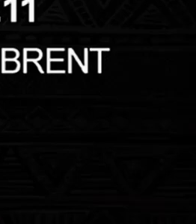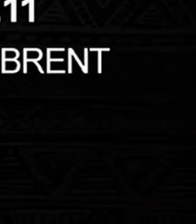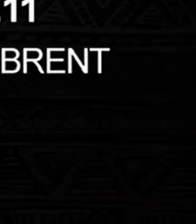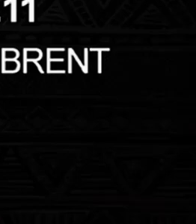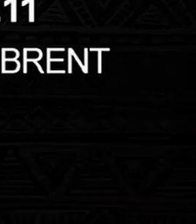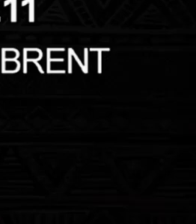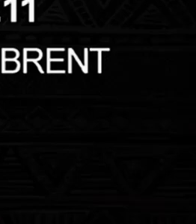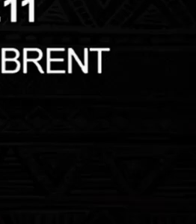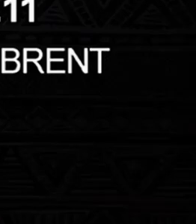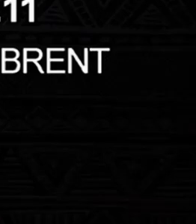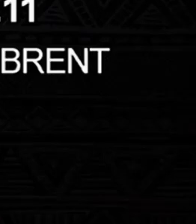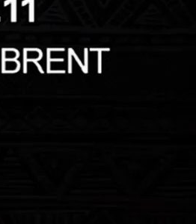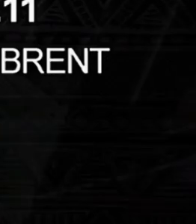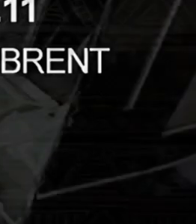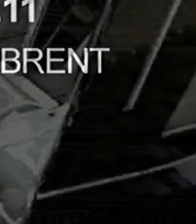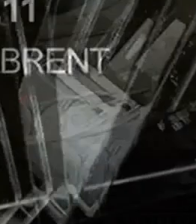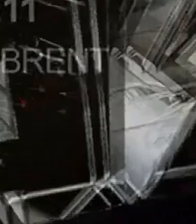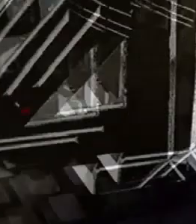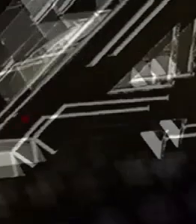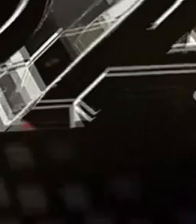4.